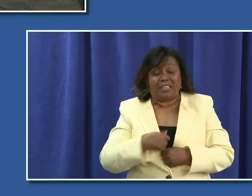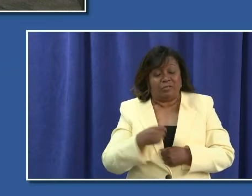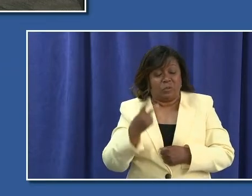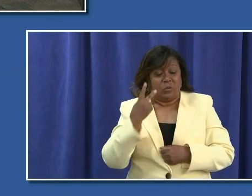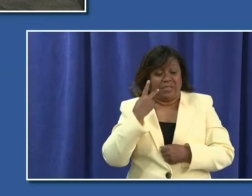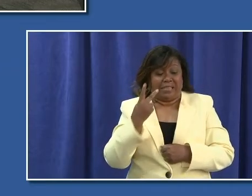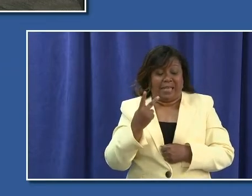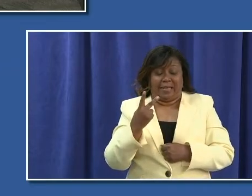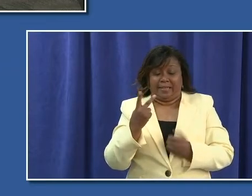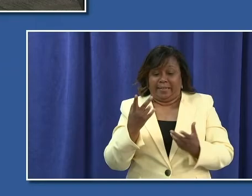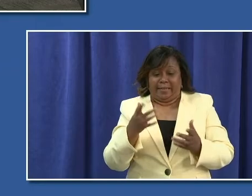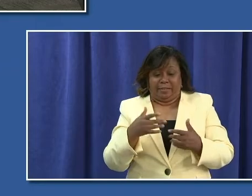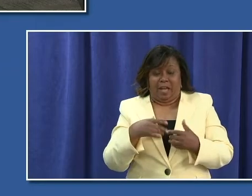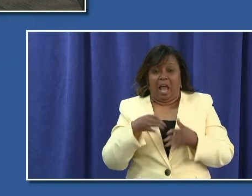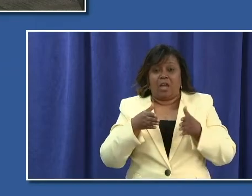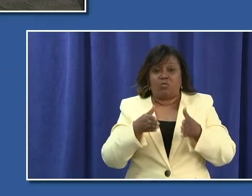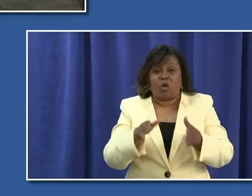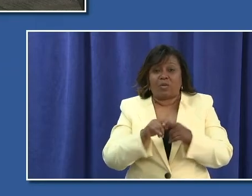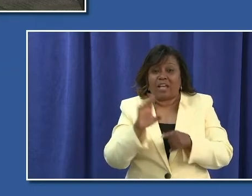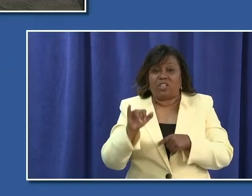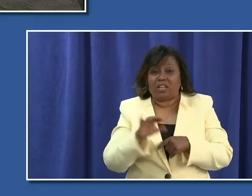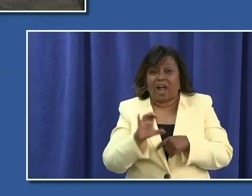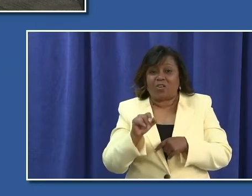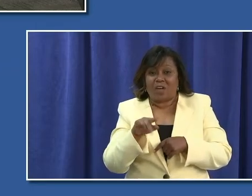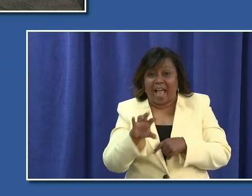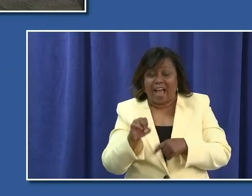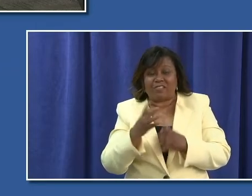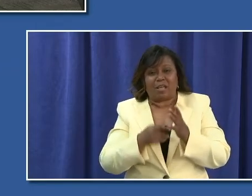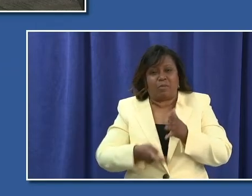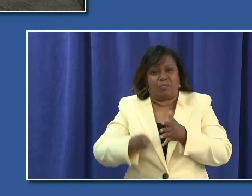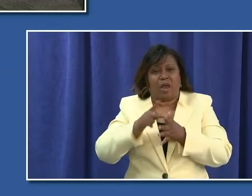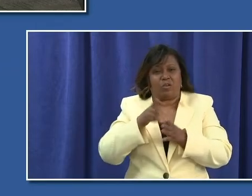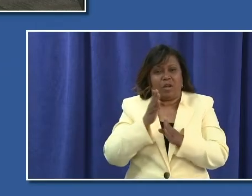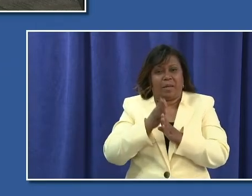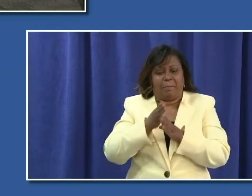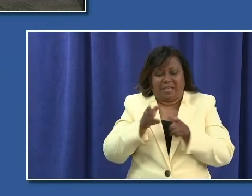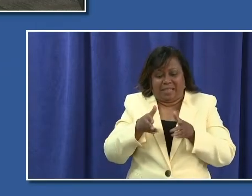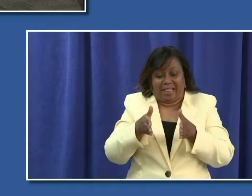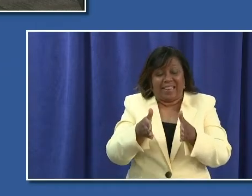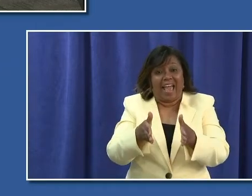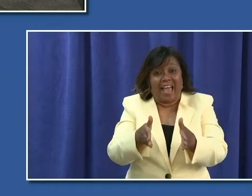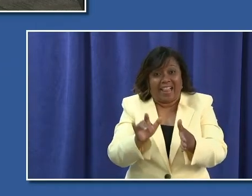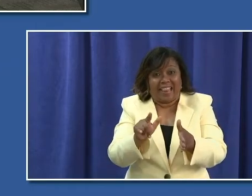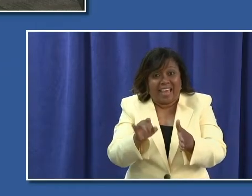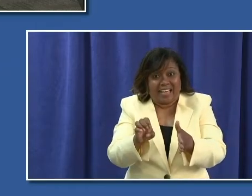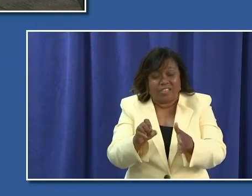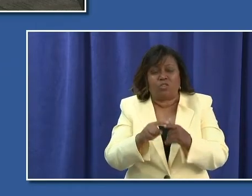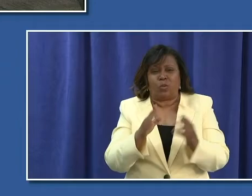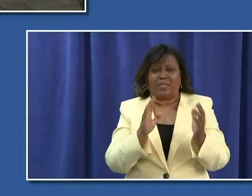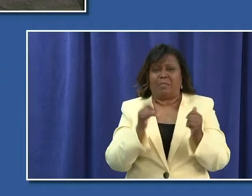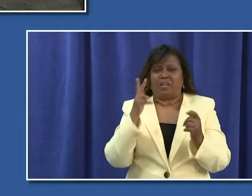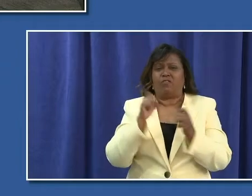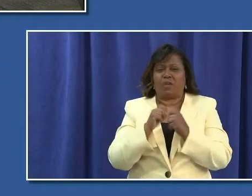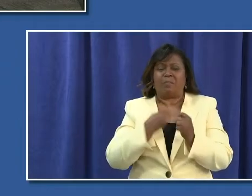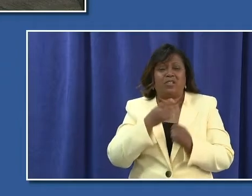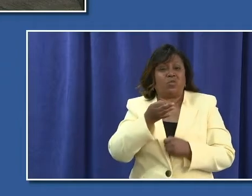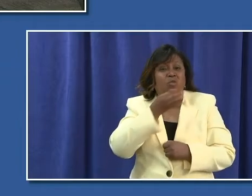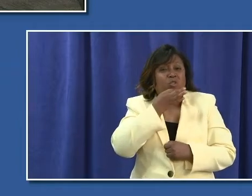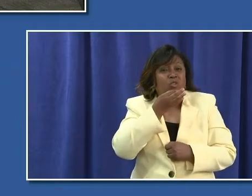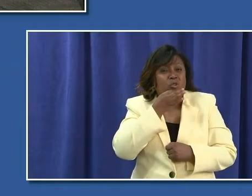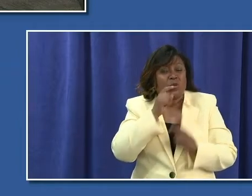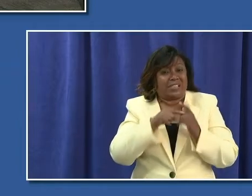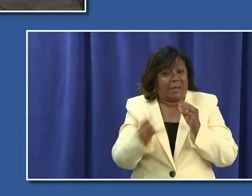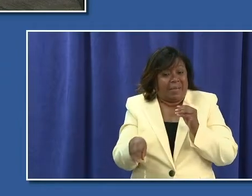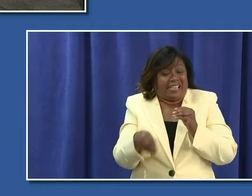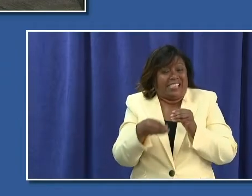seen on roads like Chicago Avenue, some of our priority bus lanes. You can expect to hear from us very soon on